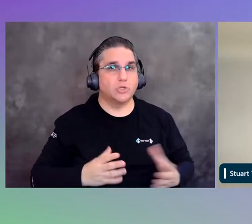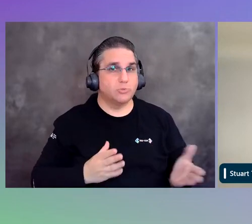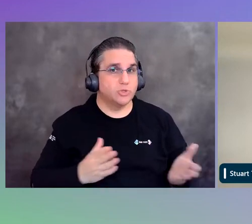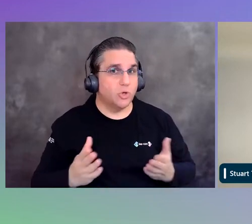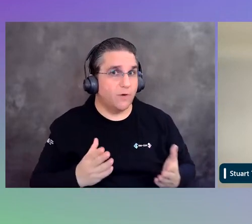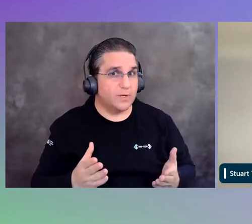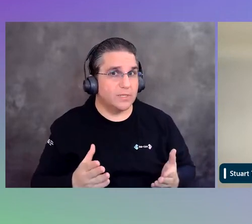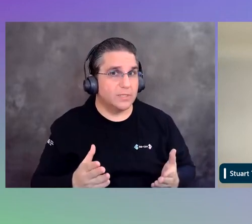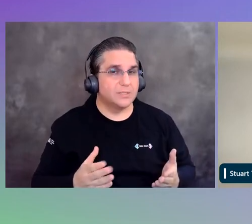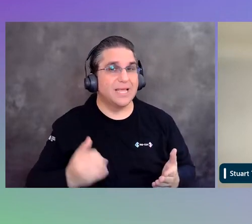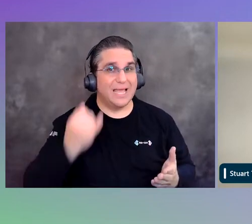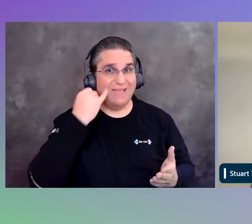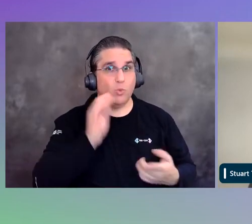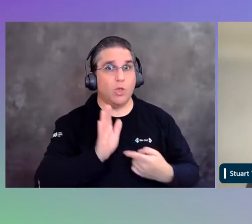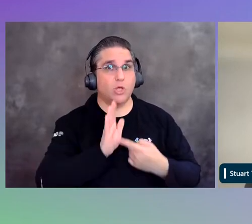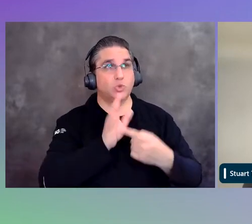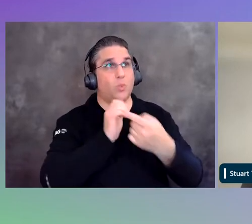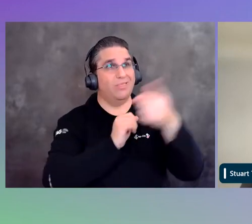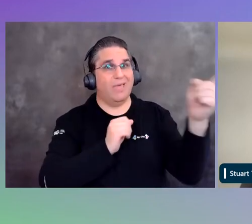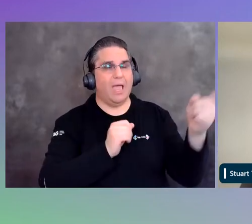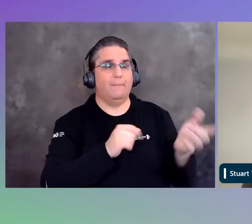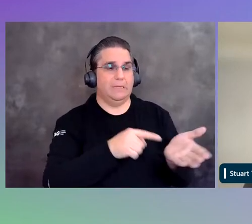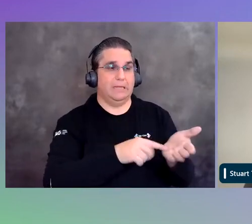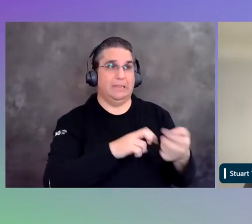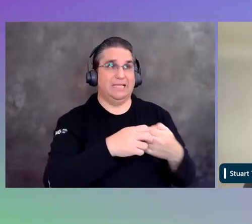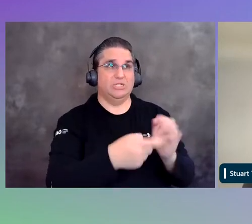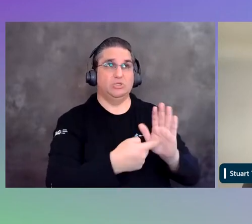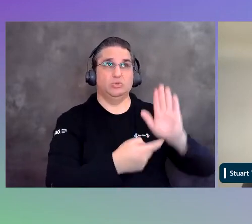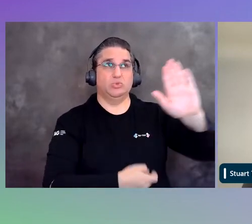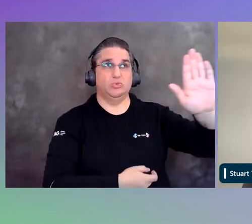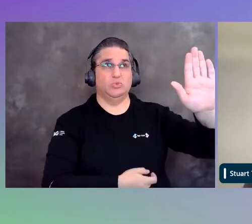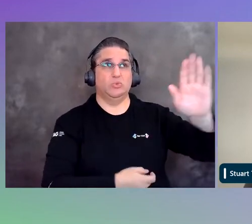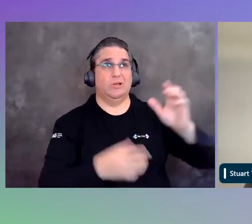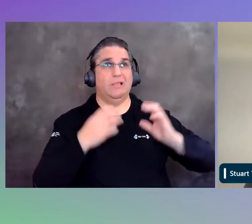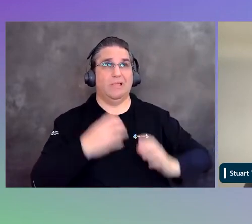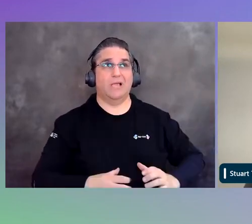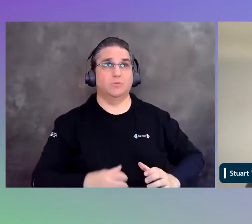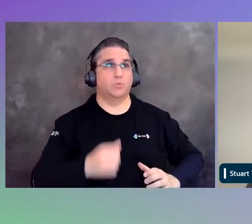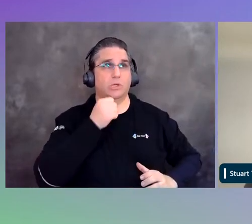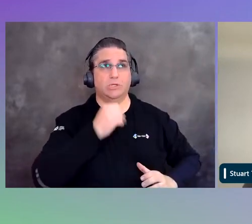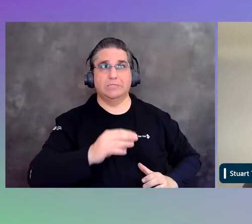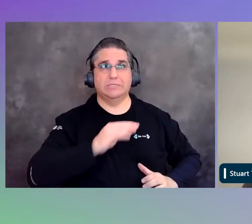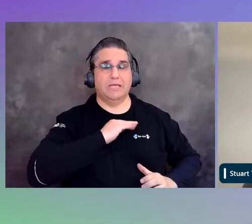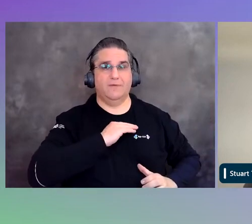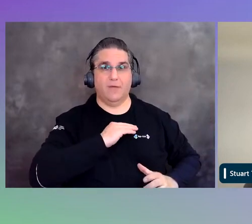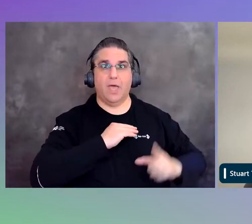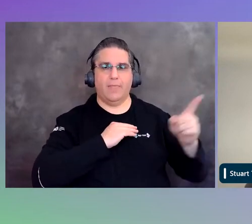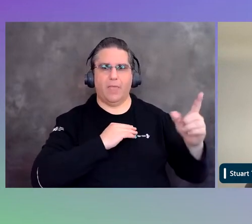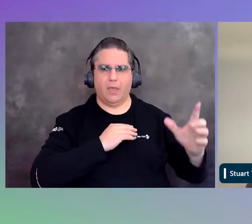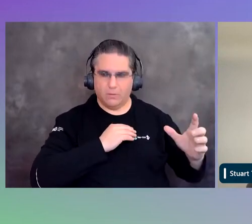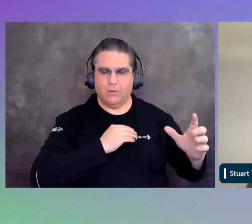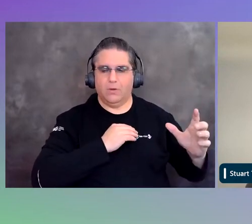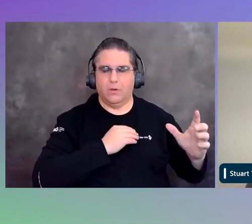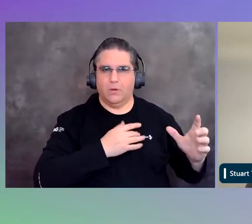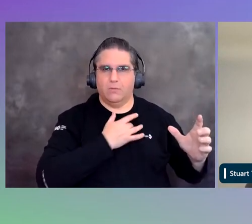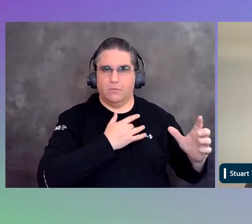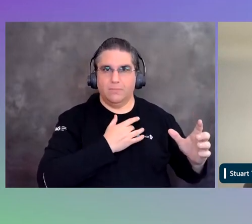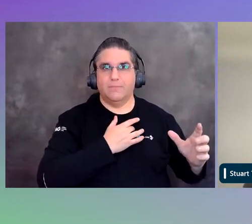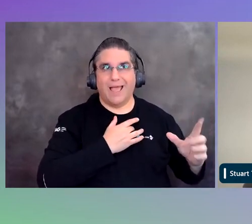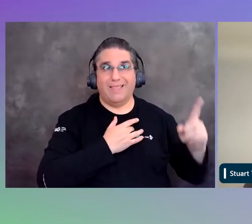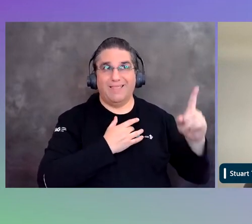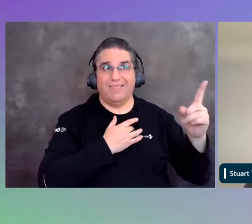real clear issues that your customers are experiencing, and you can tie that into executive sponsorship, can move